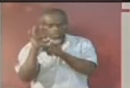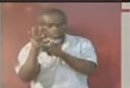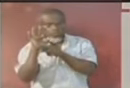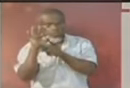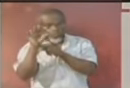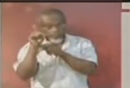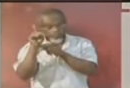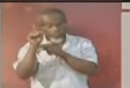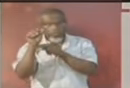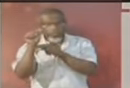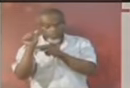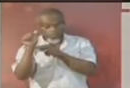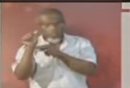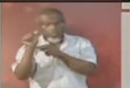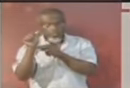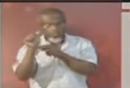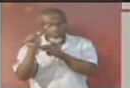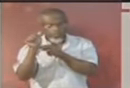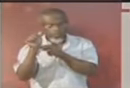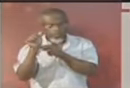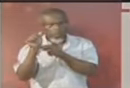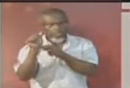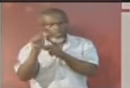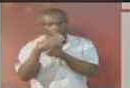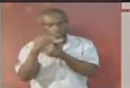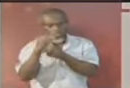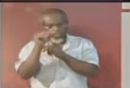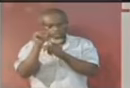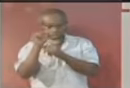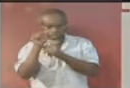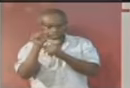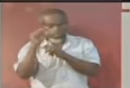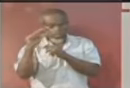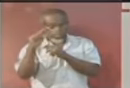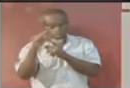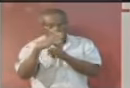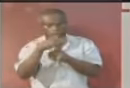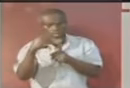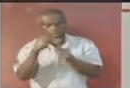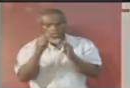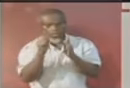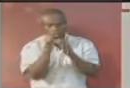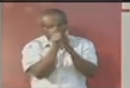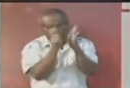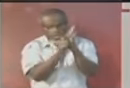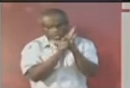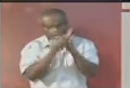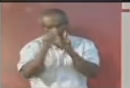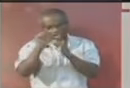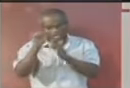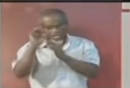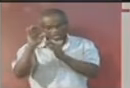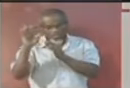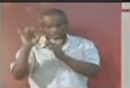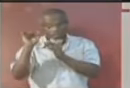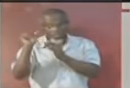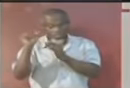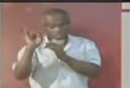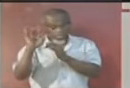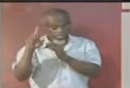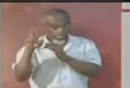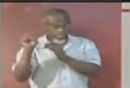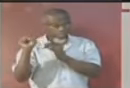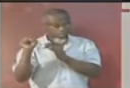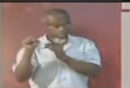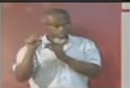It really is a matter for the Attorney General and the Ministry of Legal Affairs. Once the ministry picks up a breach, we send it to them, and that part of it will be